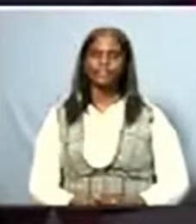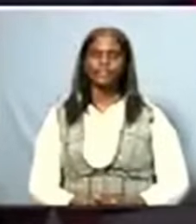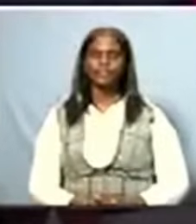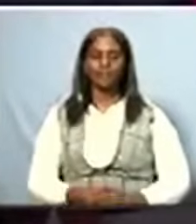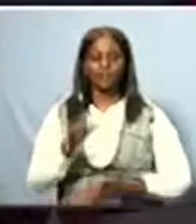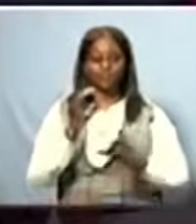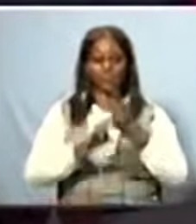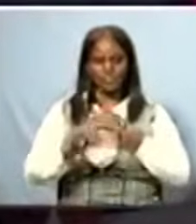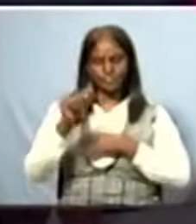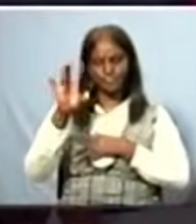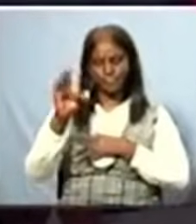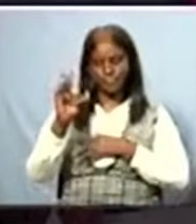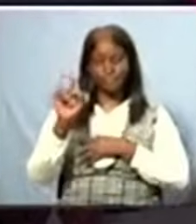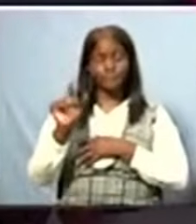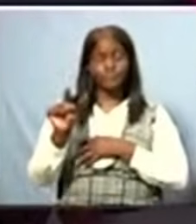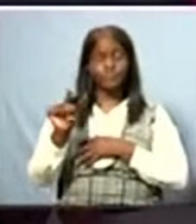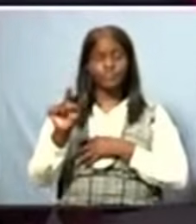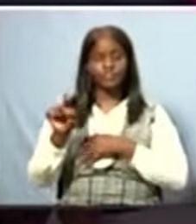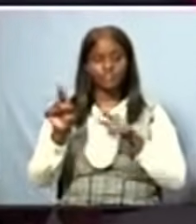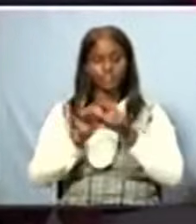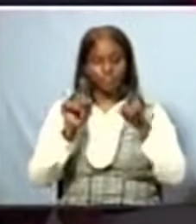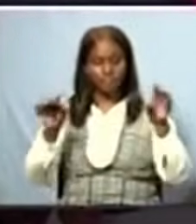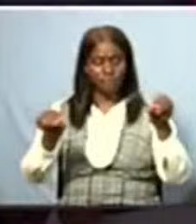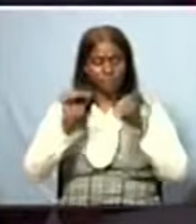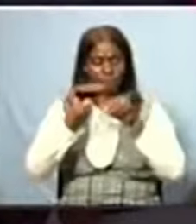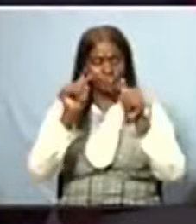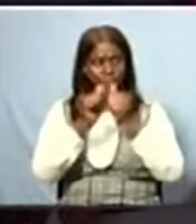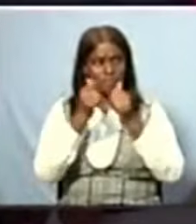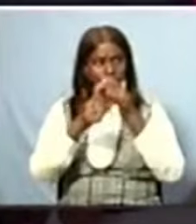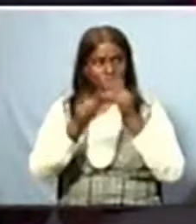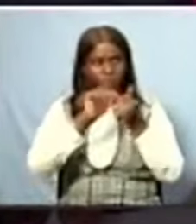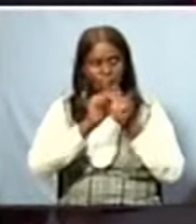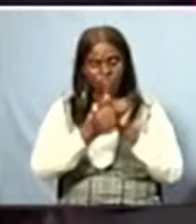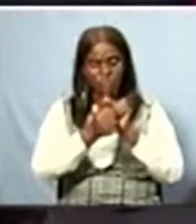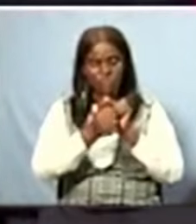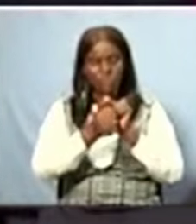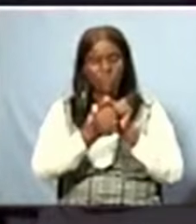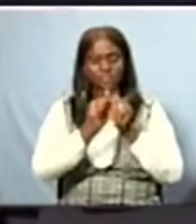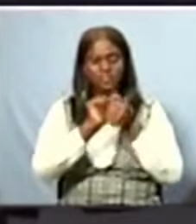Clause 17, repeal and replacement of Article